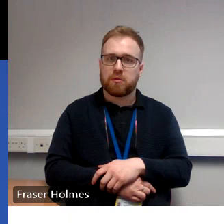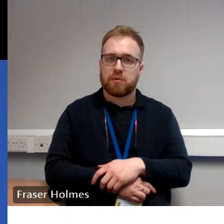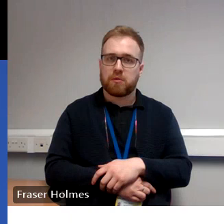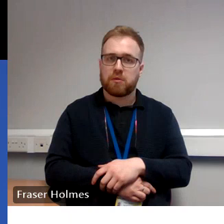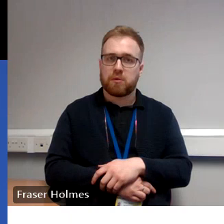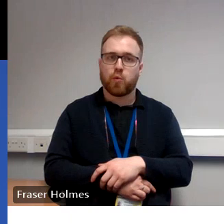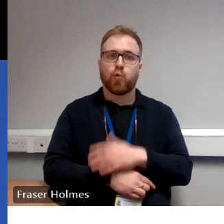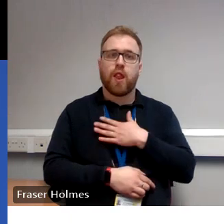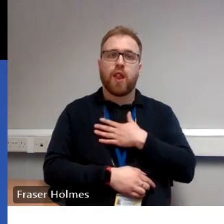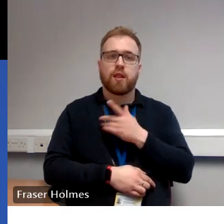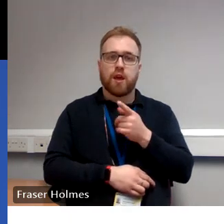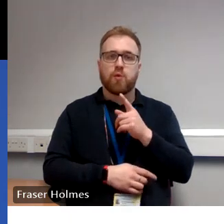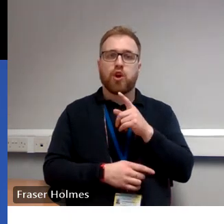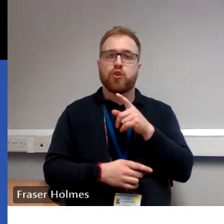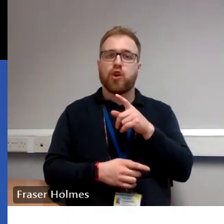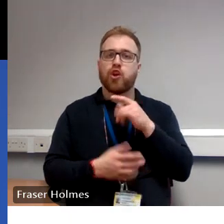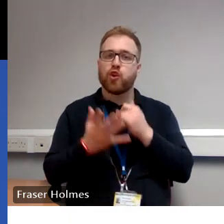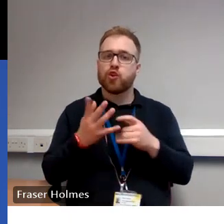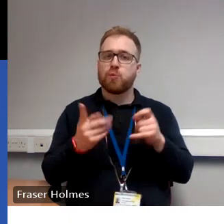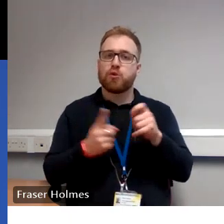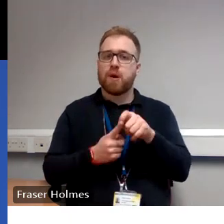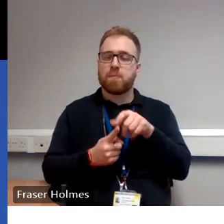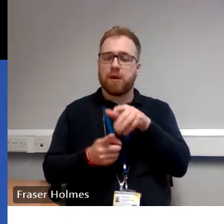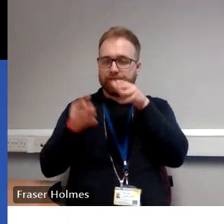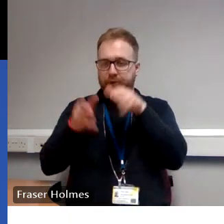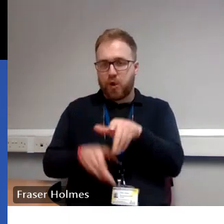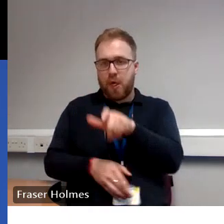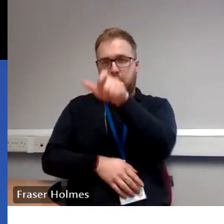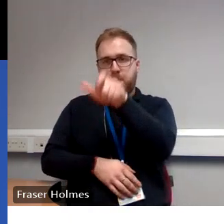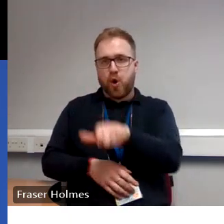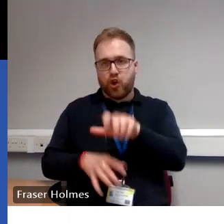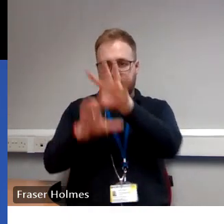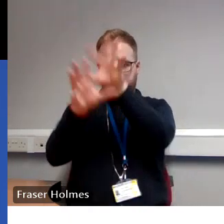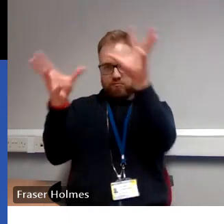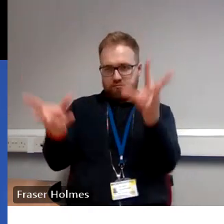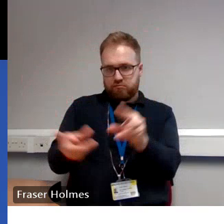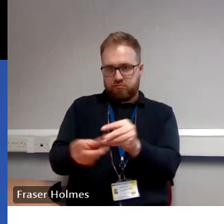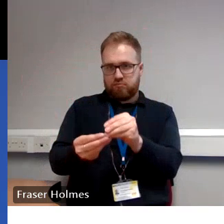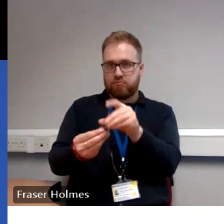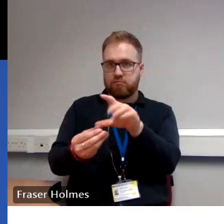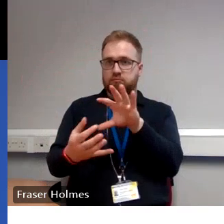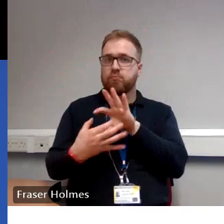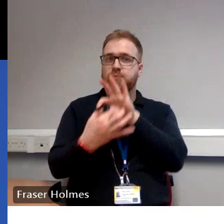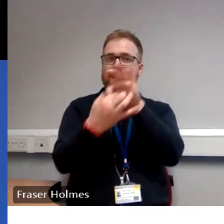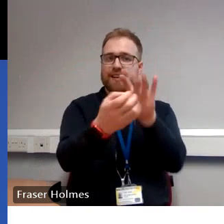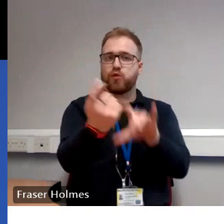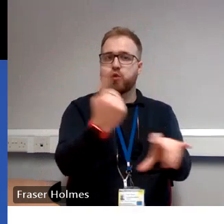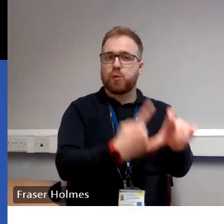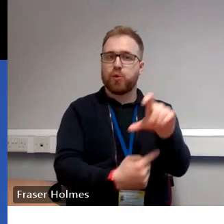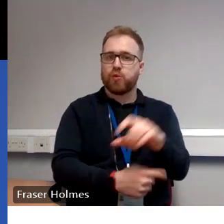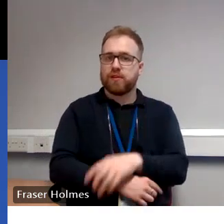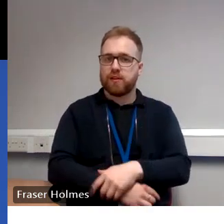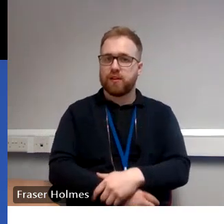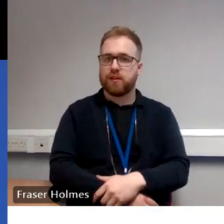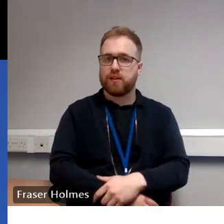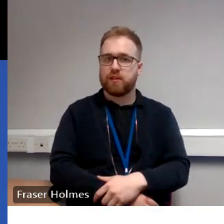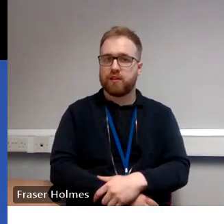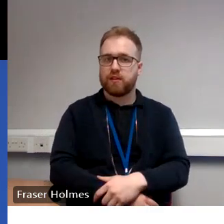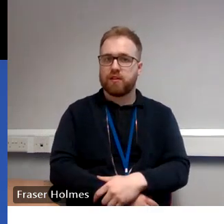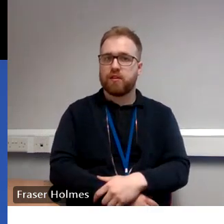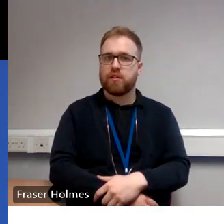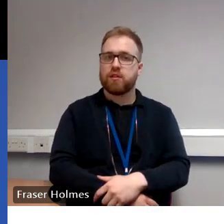Oh, I like that one. Social prescribing is a person-centered, holistic approach to connect people with their community. Yeah.